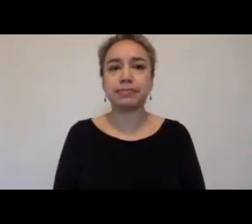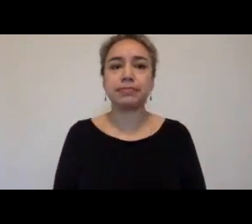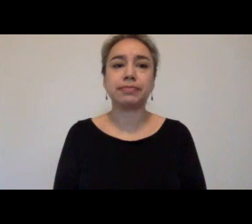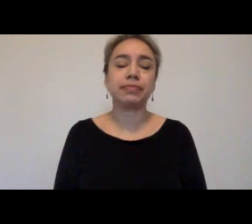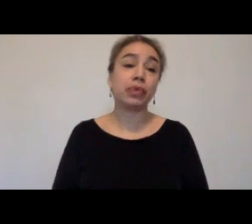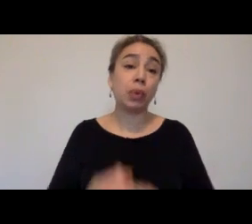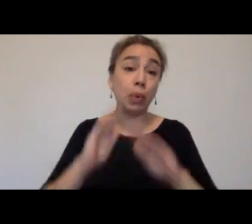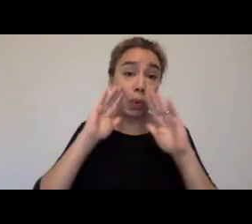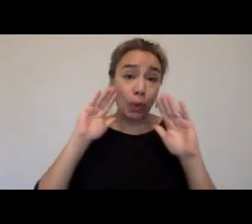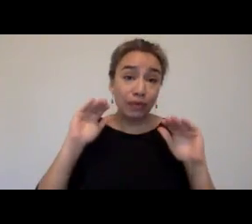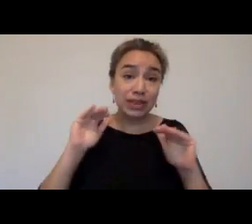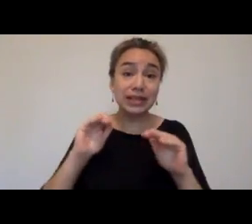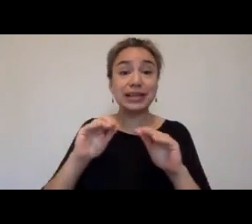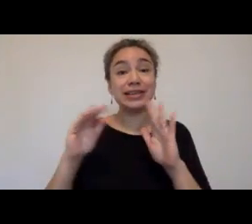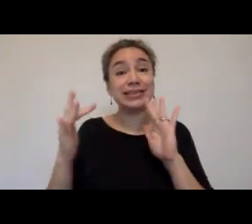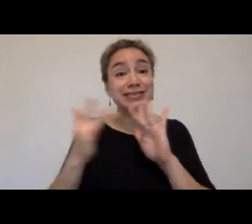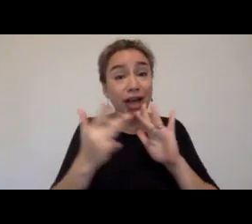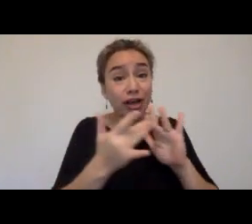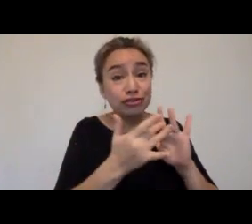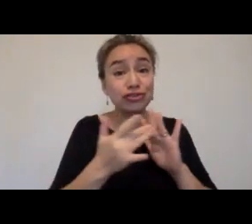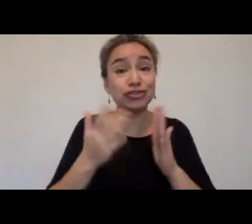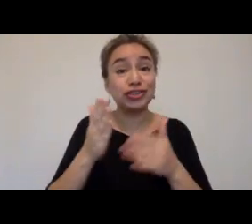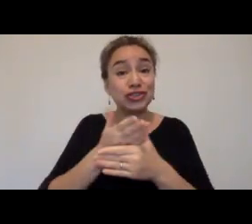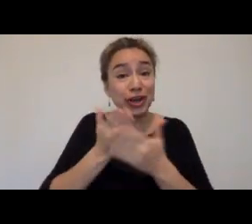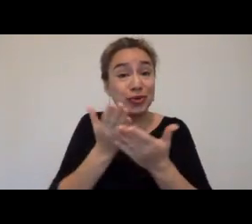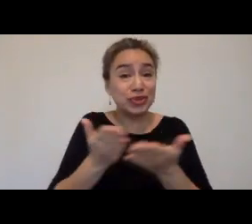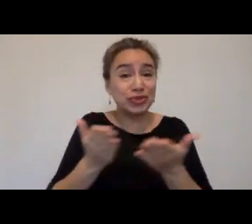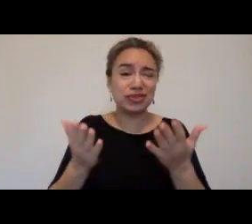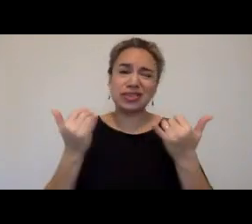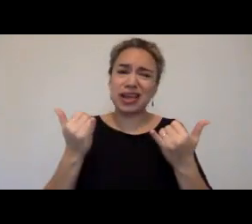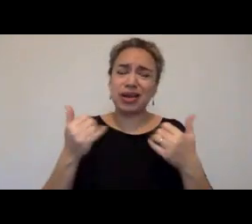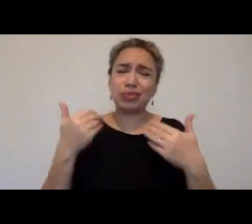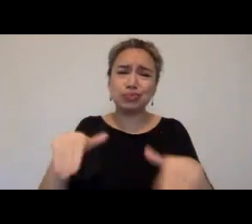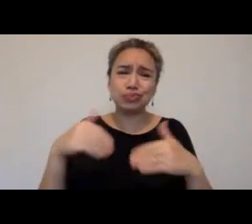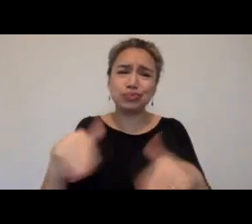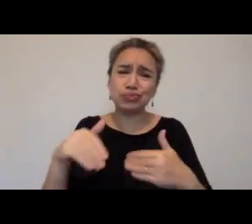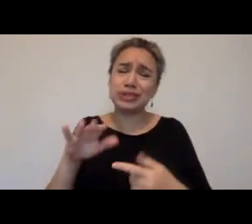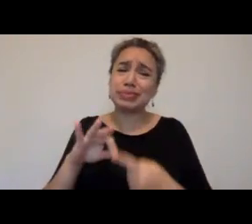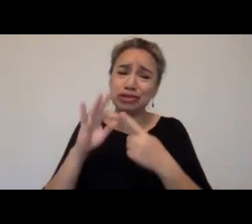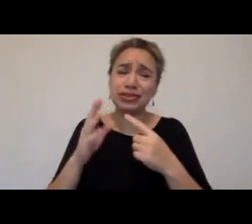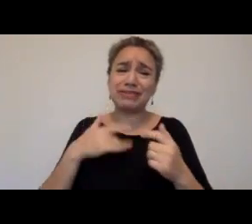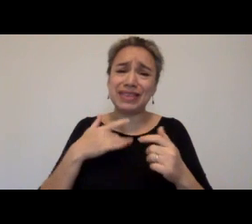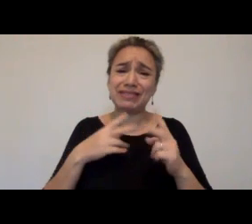can keep in touch and resource share during this especially isolating time.